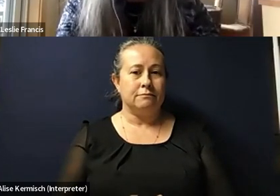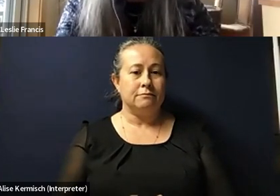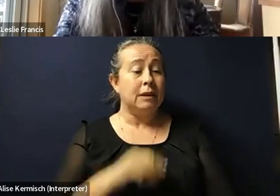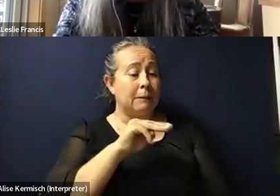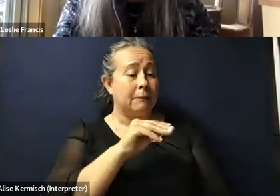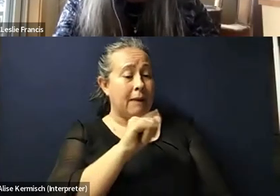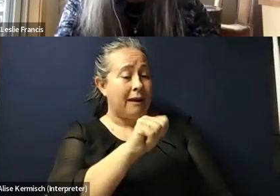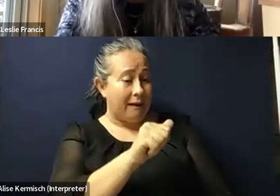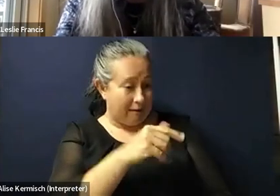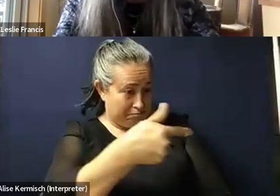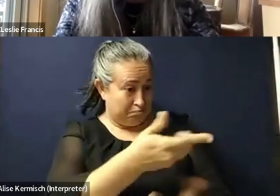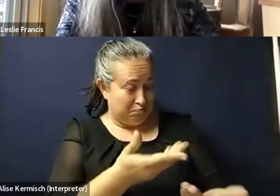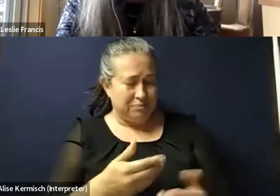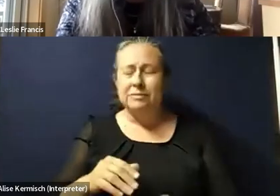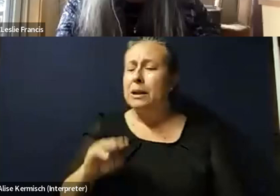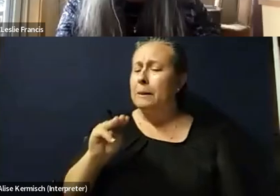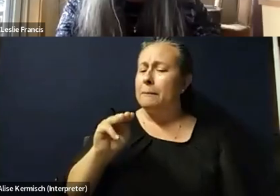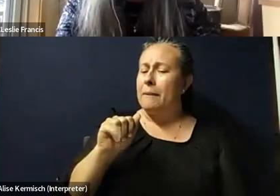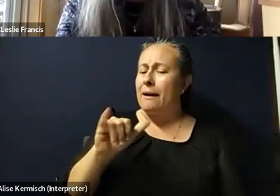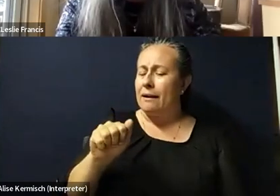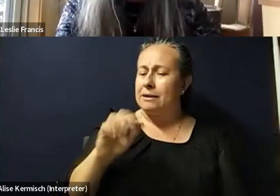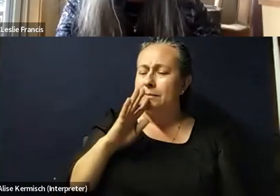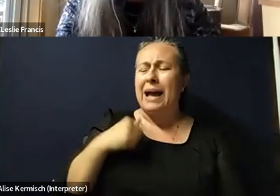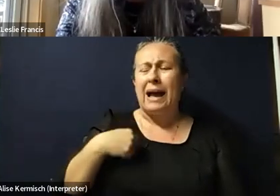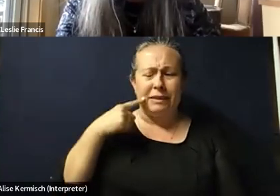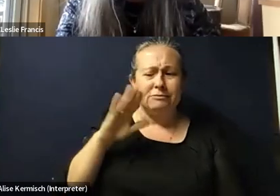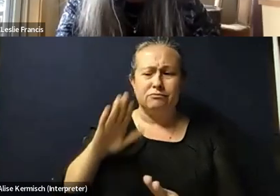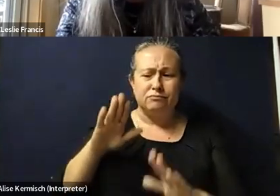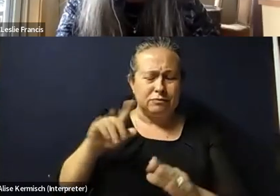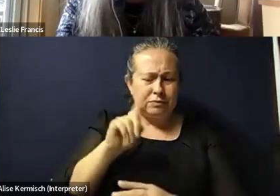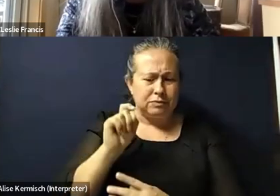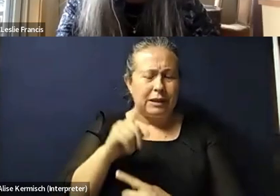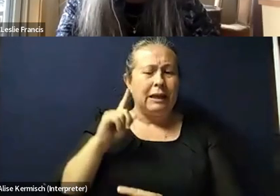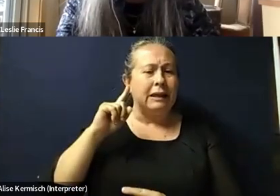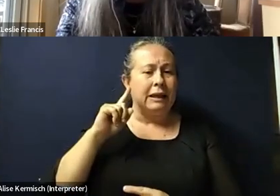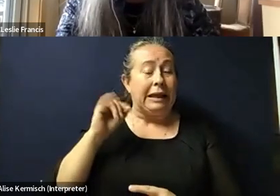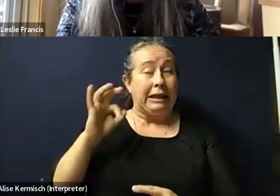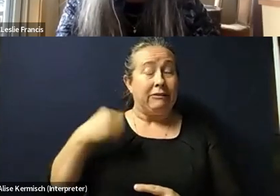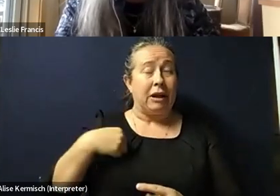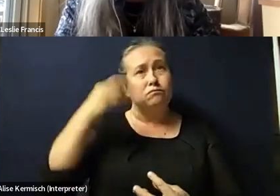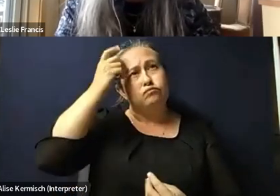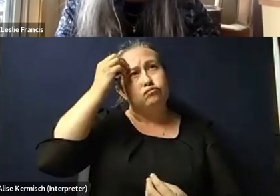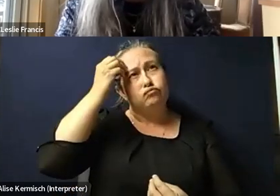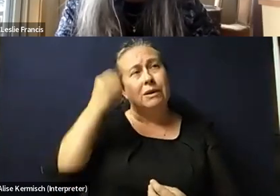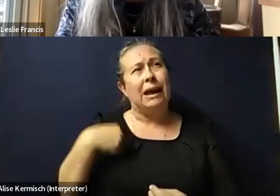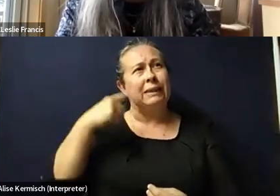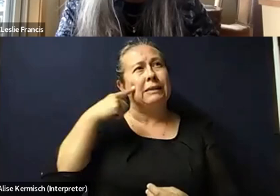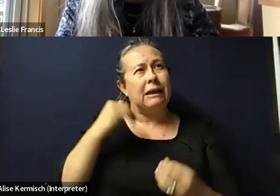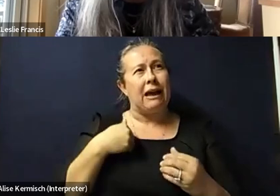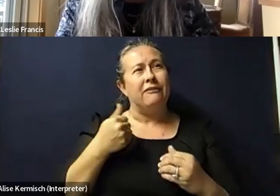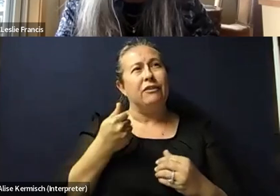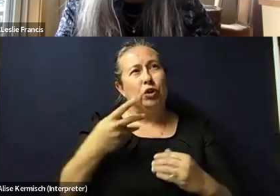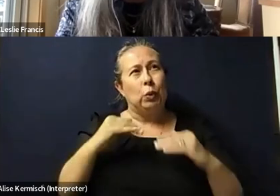Maya, go ahead. Yeah, thanks. So I think that's a great question. I think it comes, if I'm thinking about it, I think it has a few levels for